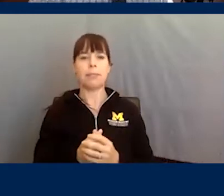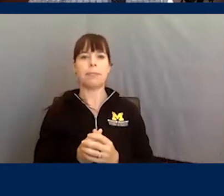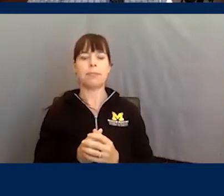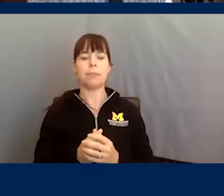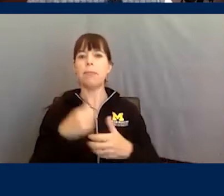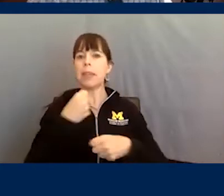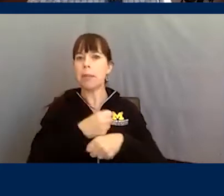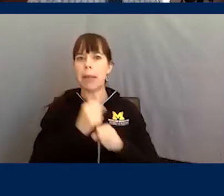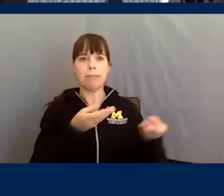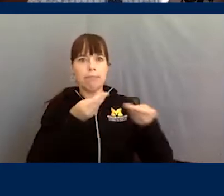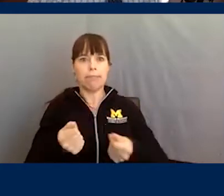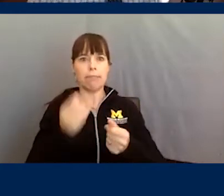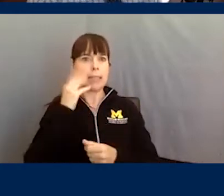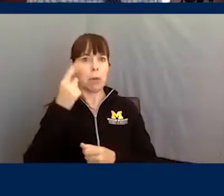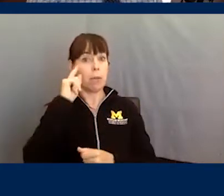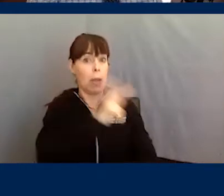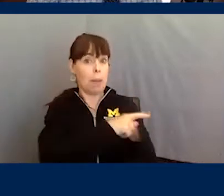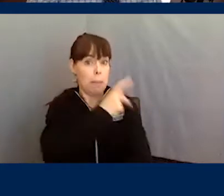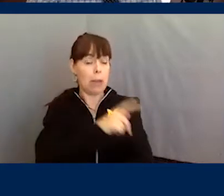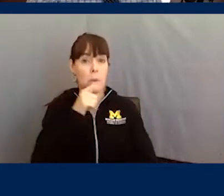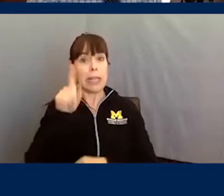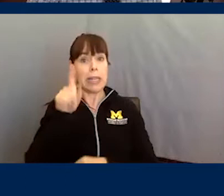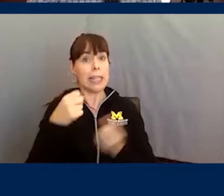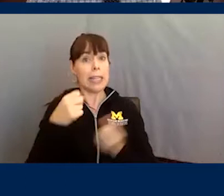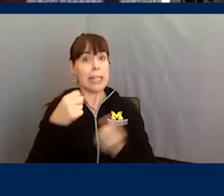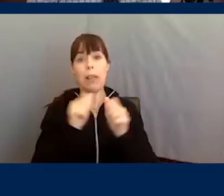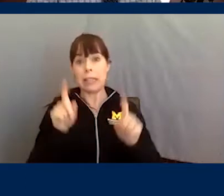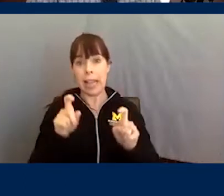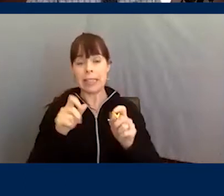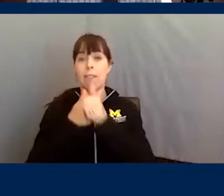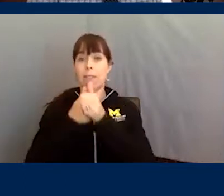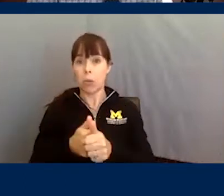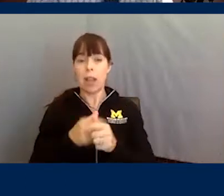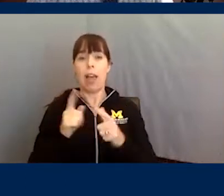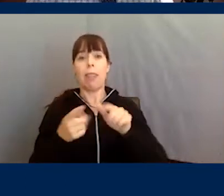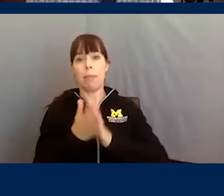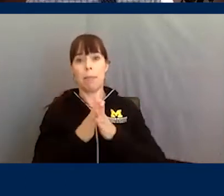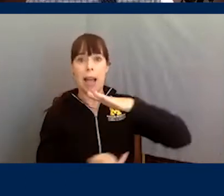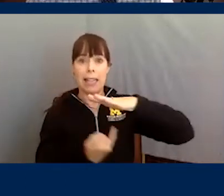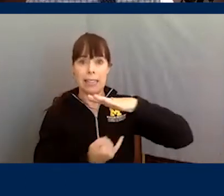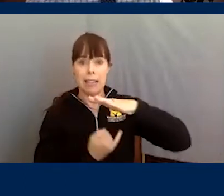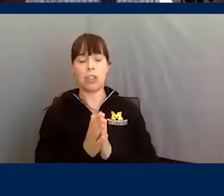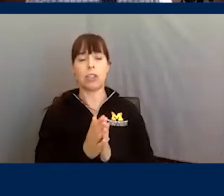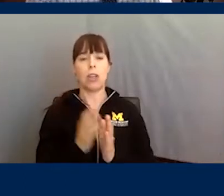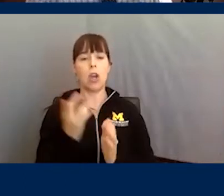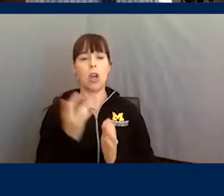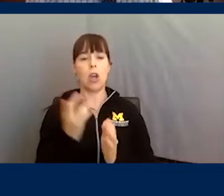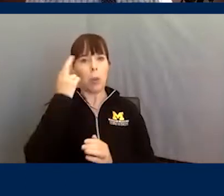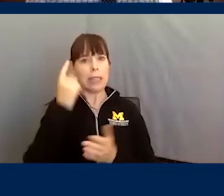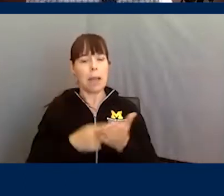a seamless experience for the patients who need support with testing, tracing, and isolation. We realized that people had difficulty